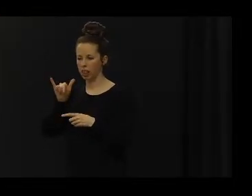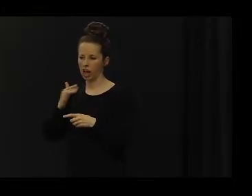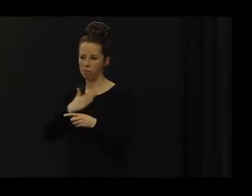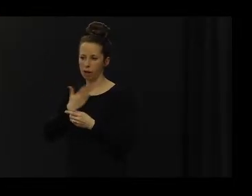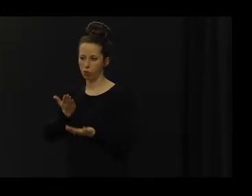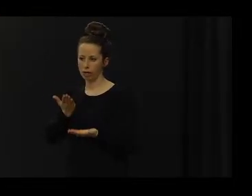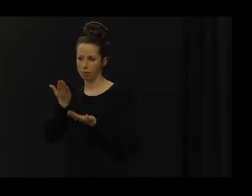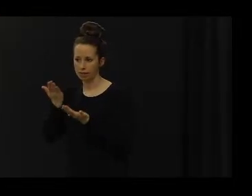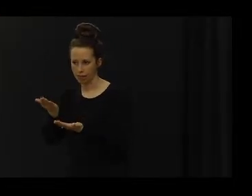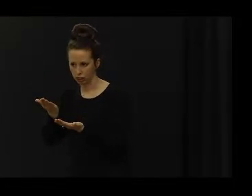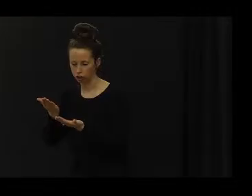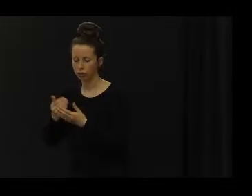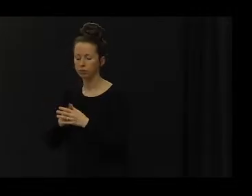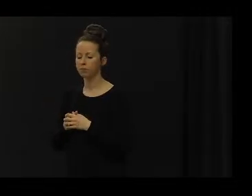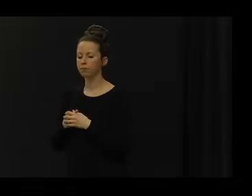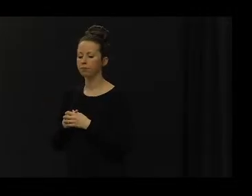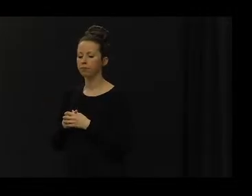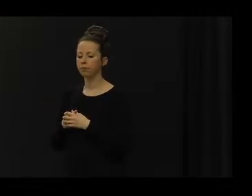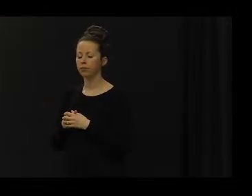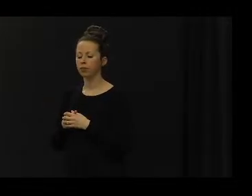recommendation.